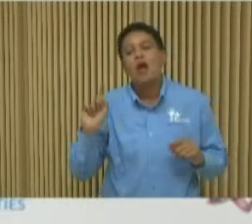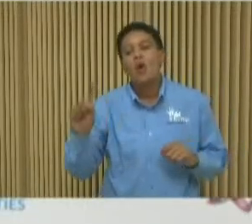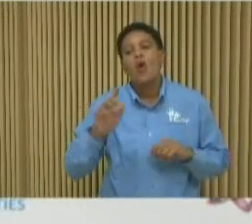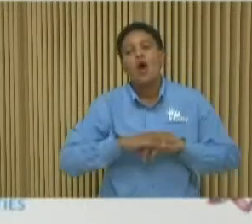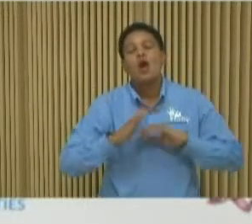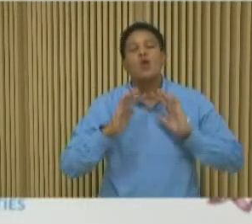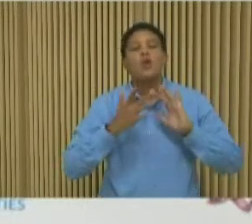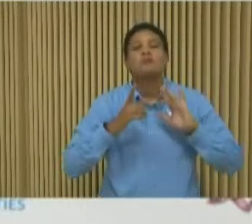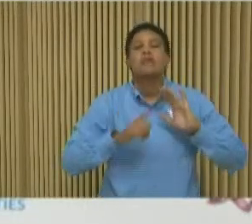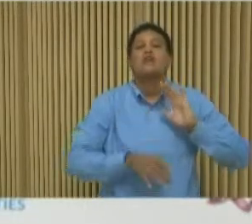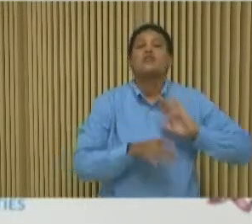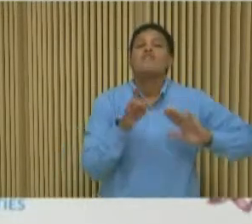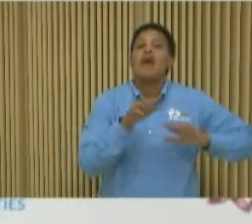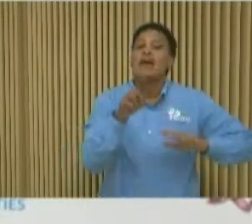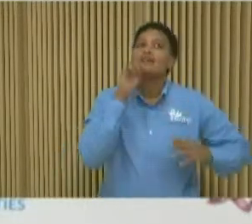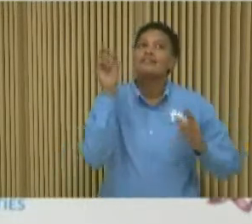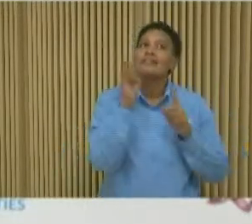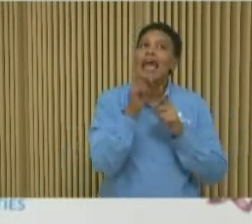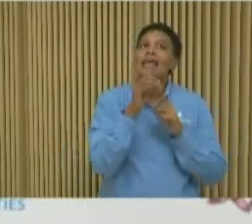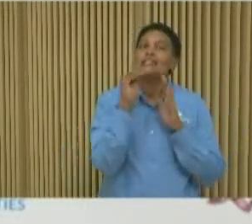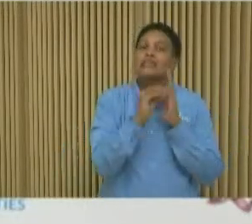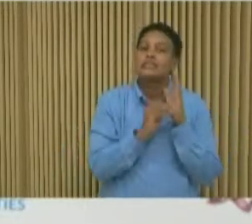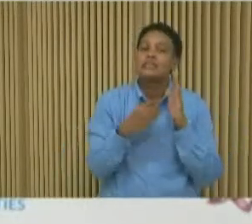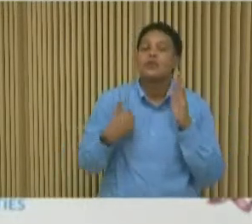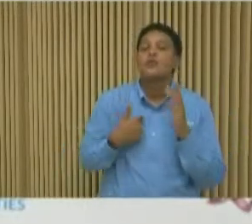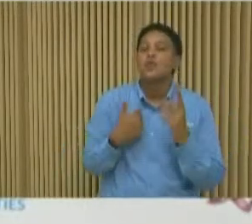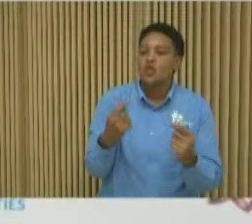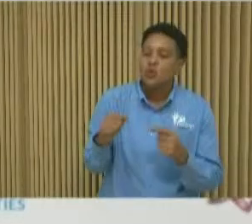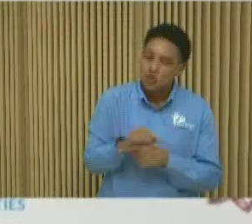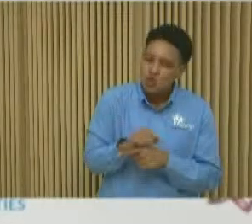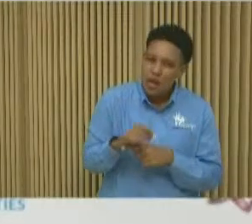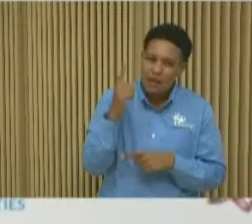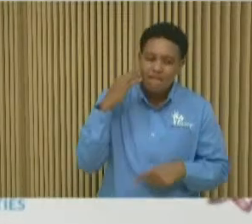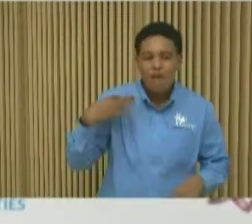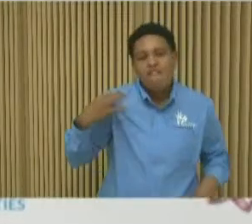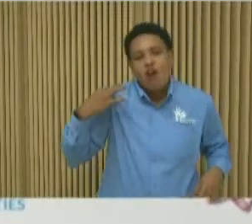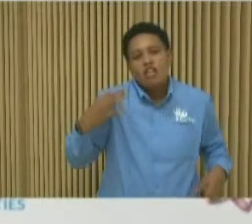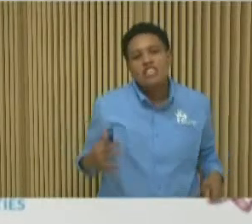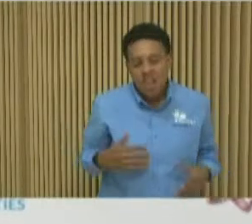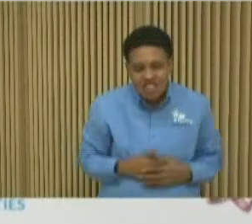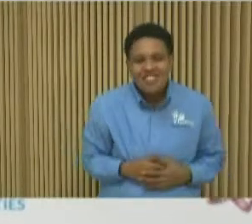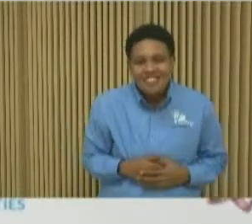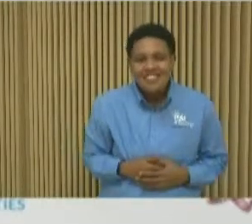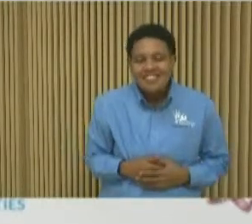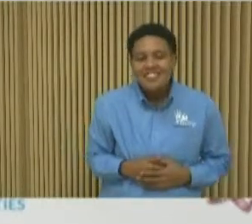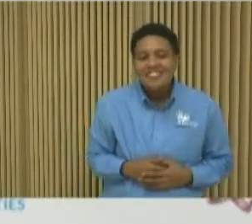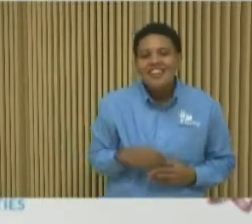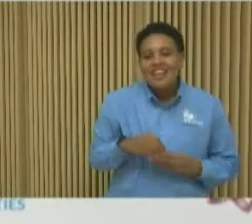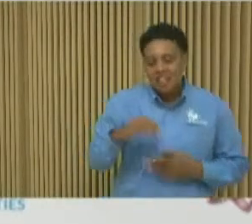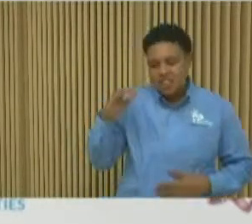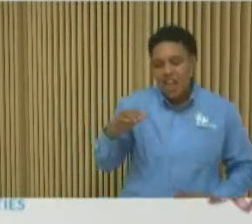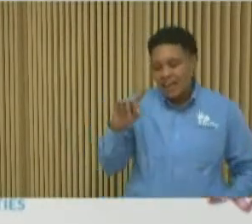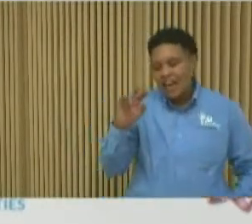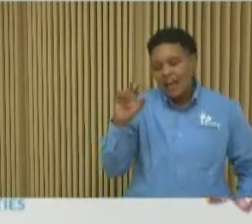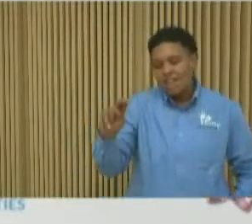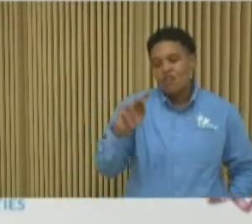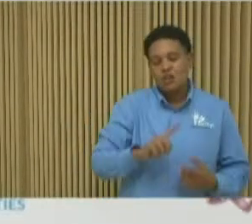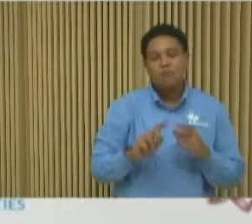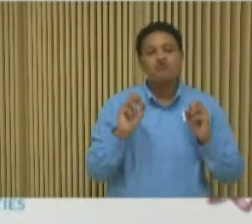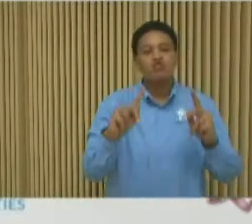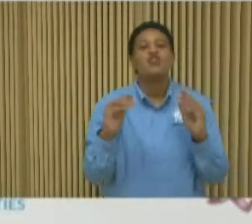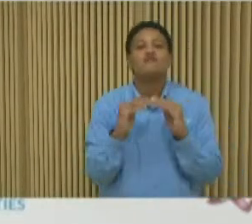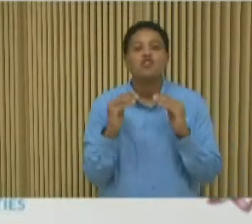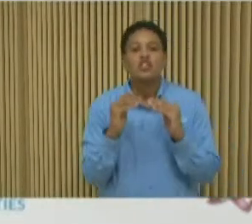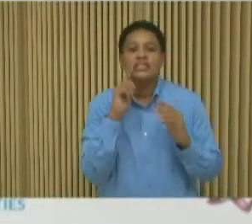website to find the dates that we do training for volunteers, you see, in child diversion and restorative